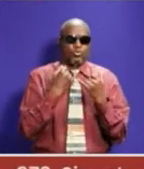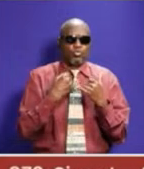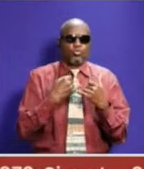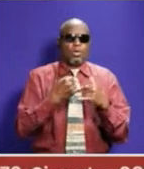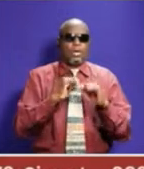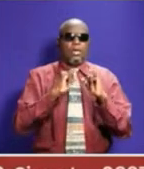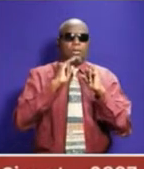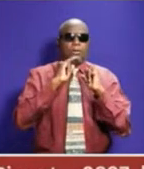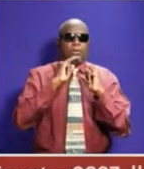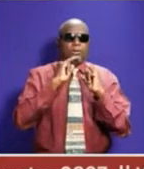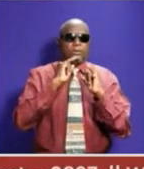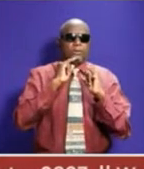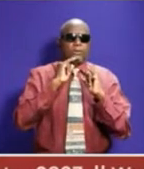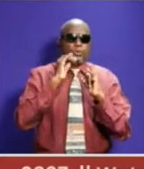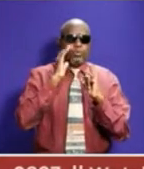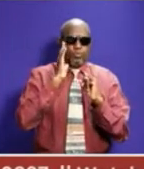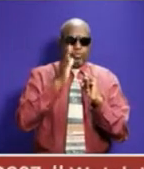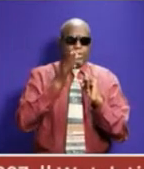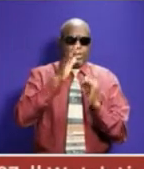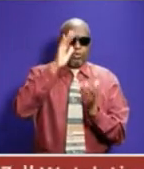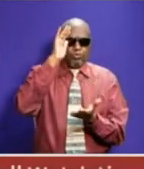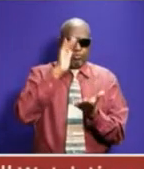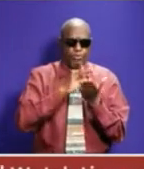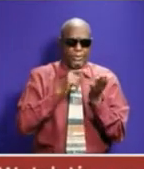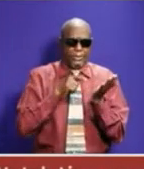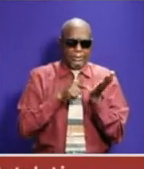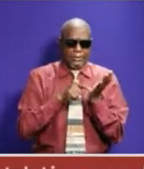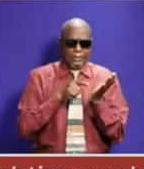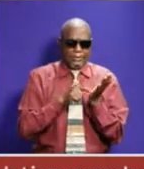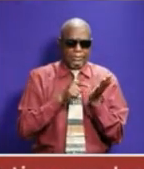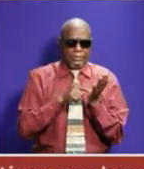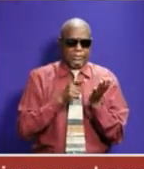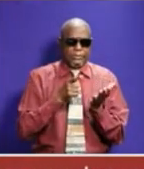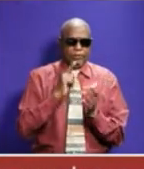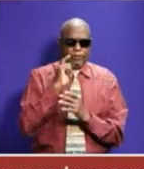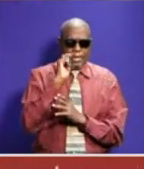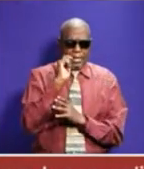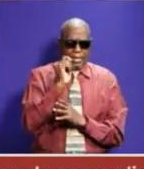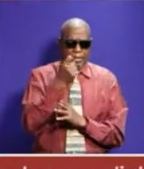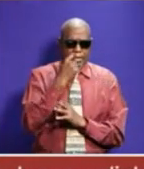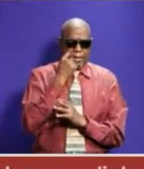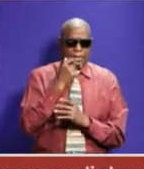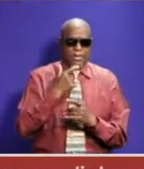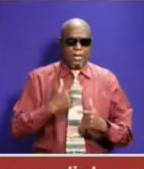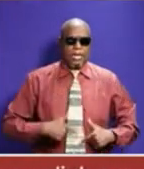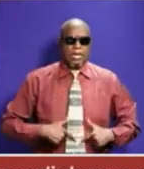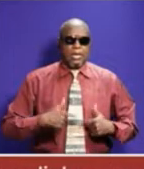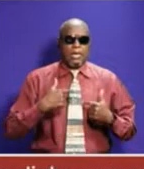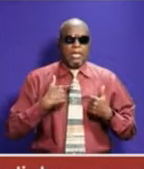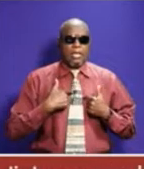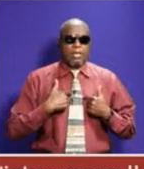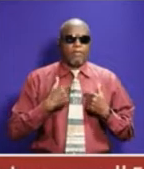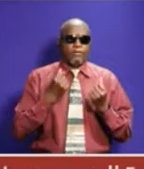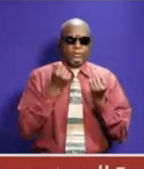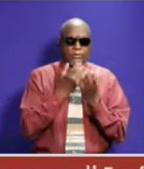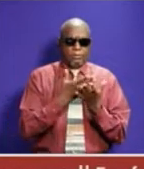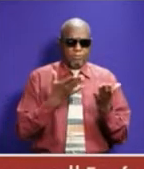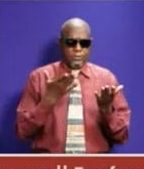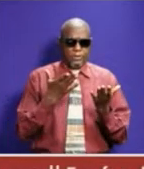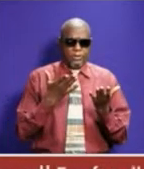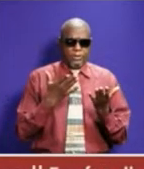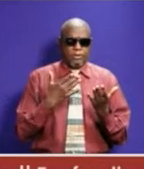kiwango nitaweza kupunguza madeni ya taifa letu la Kenya, so that we can leave an inheritance for our